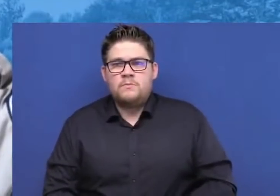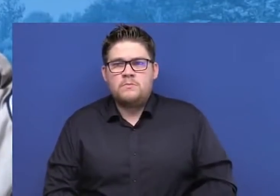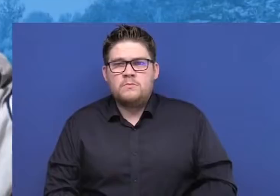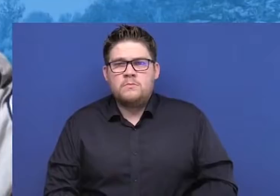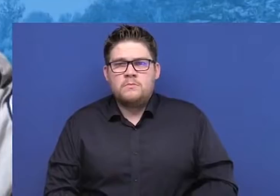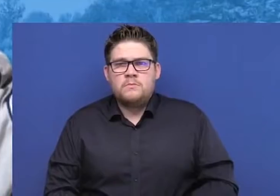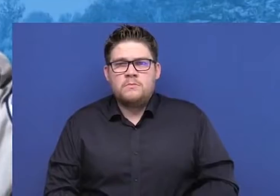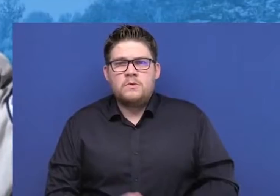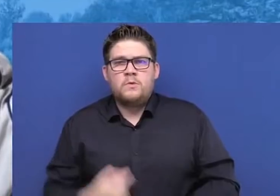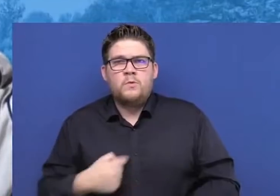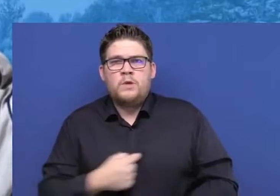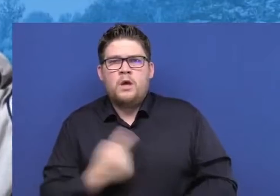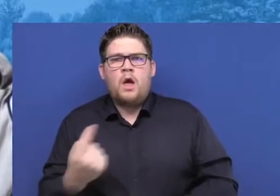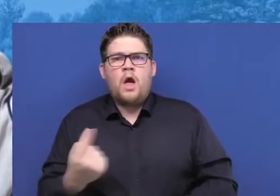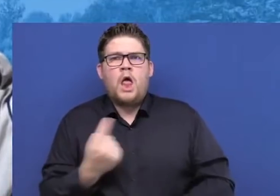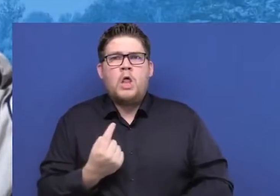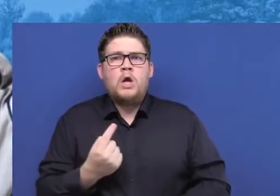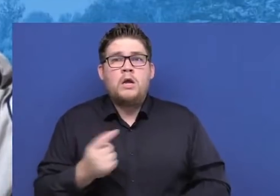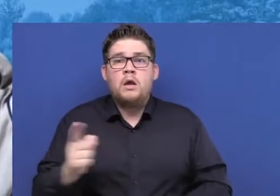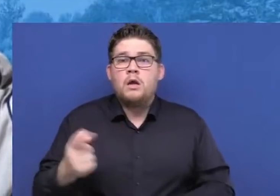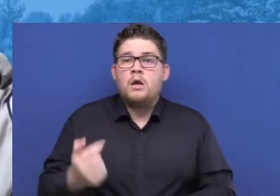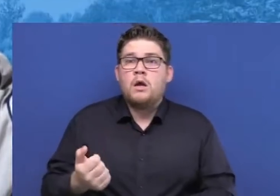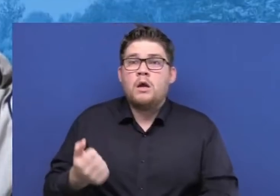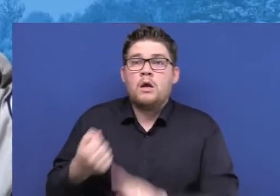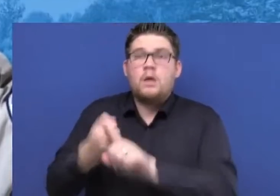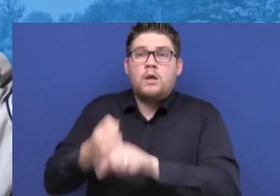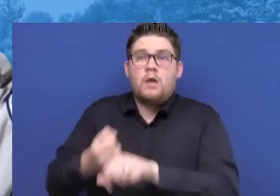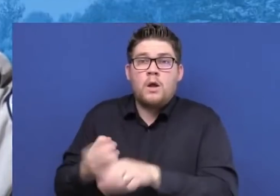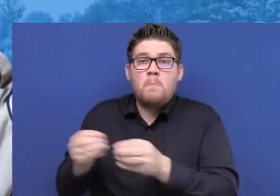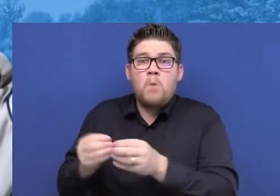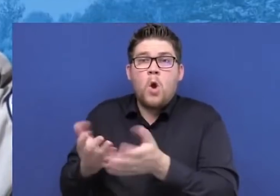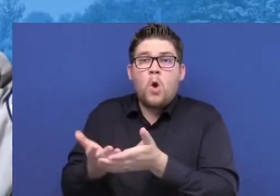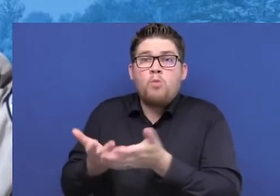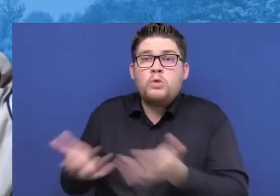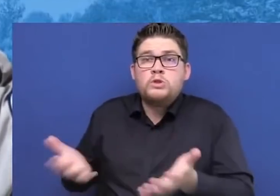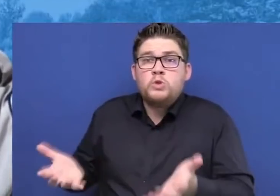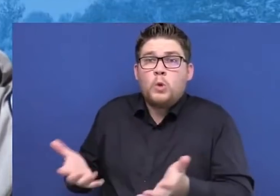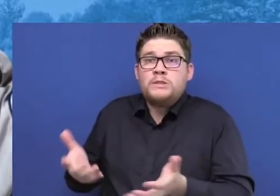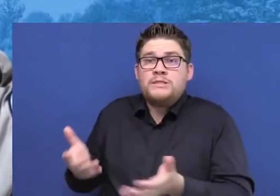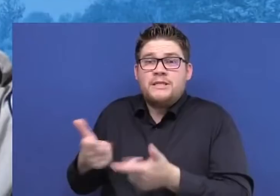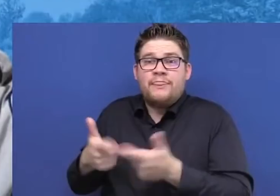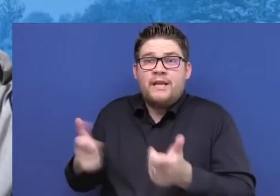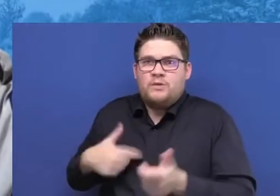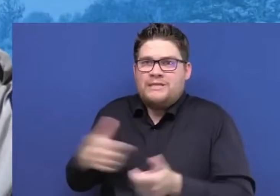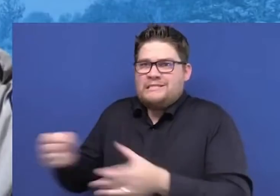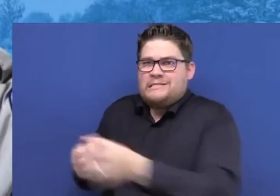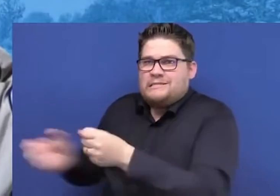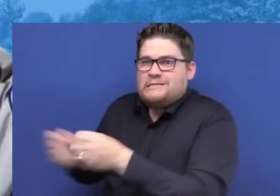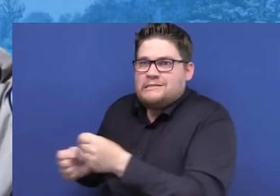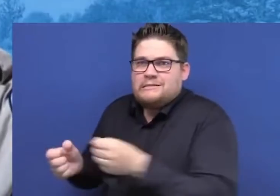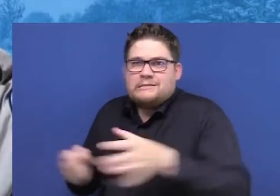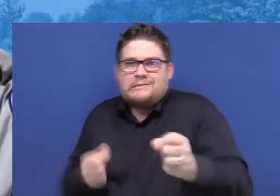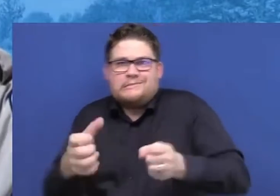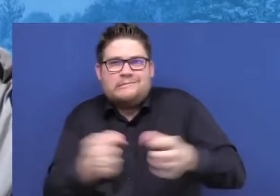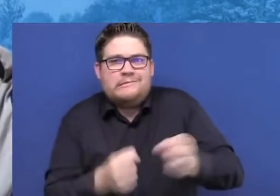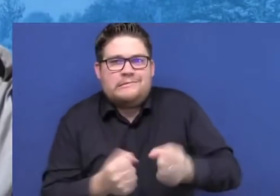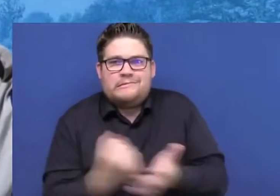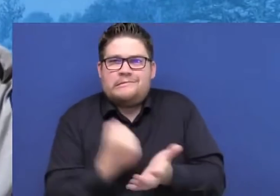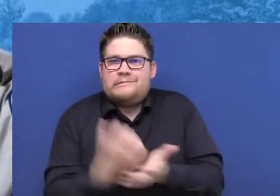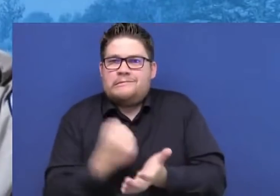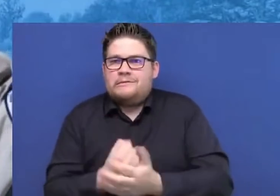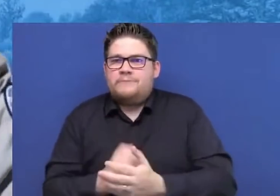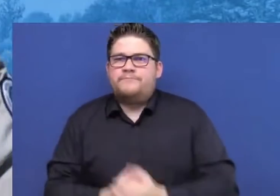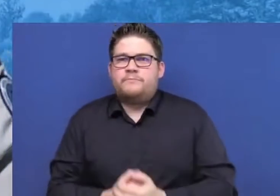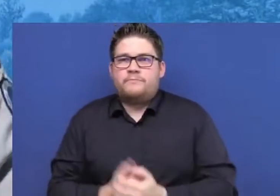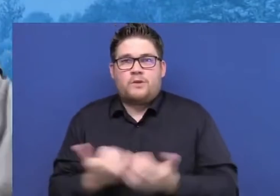additional resources, especially when it comes to aviation resources or aerial resources. And we do that on the off season as